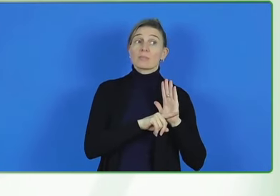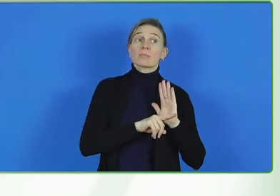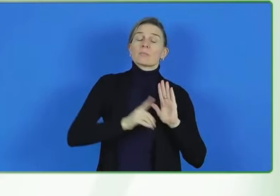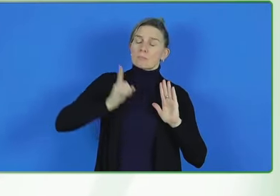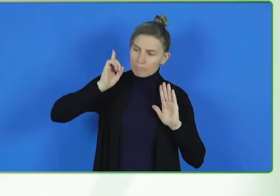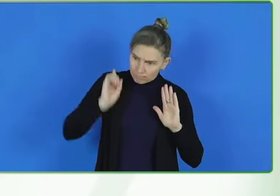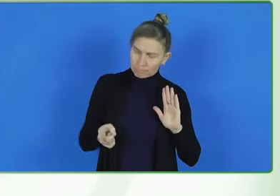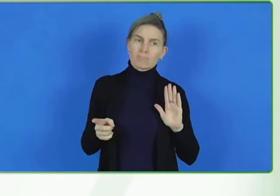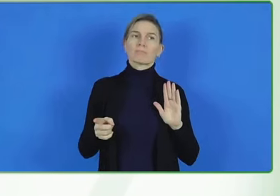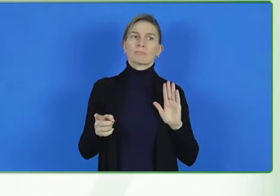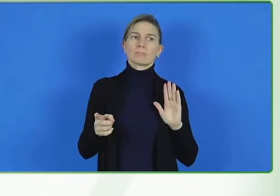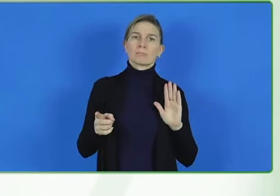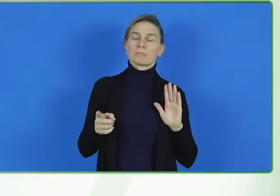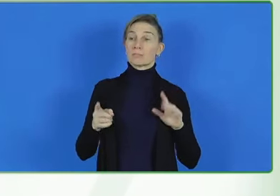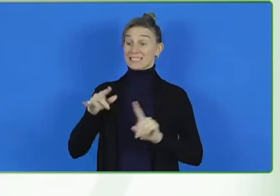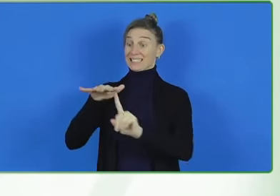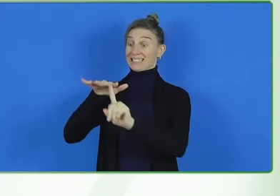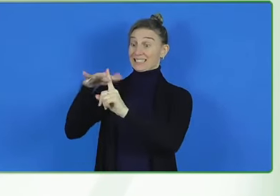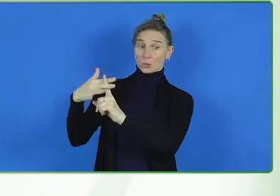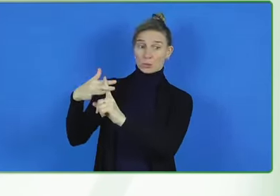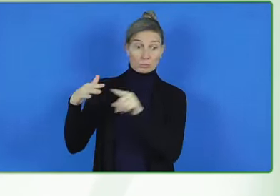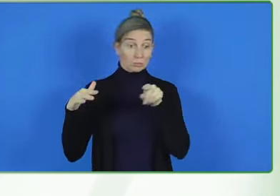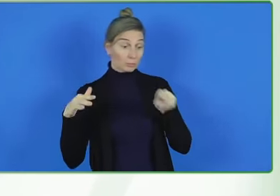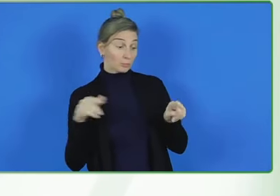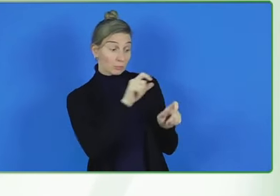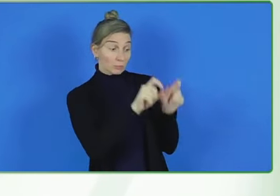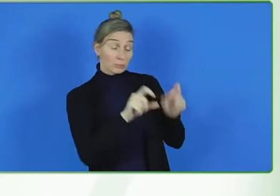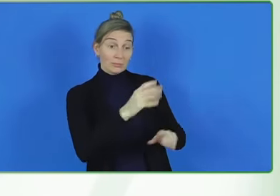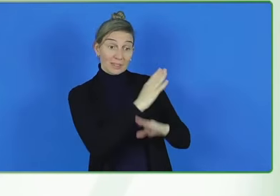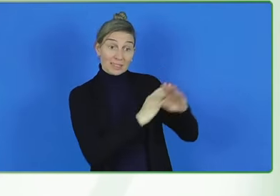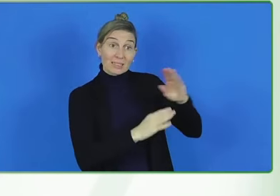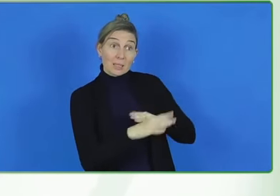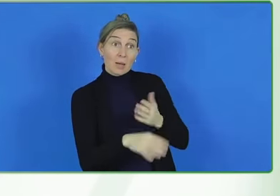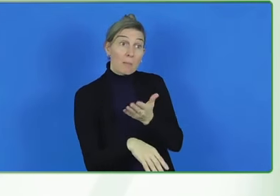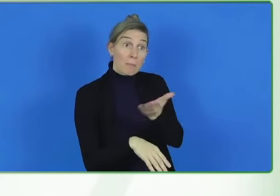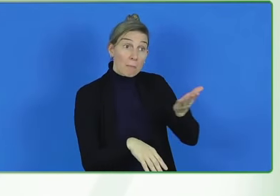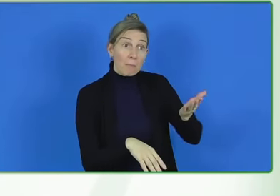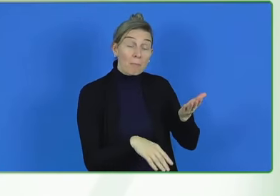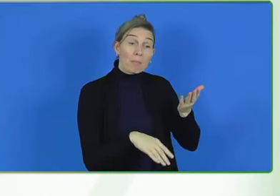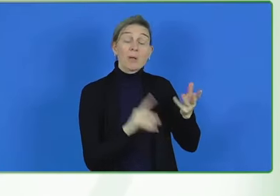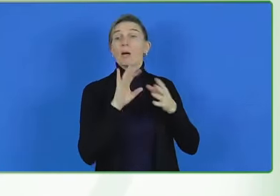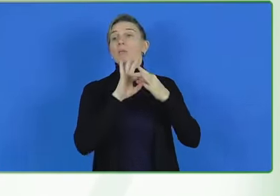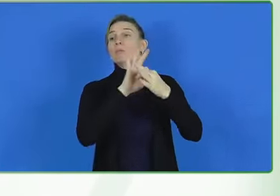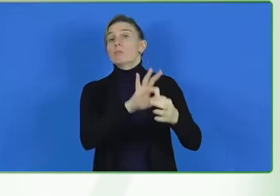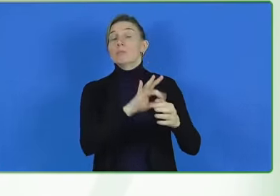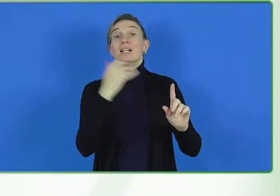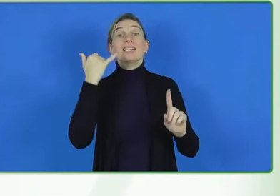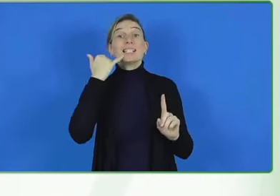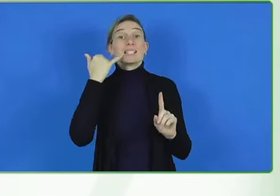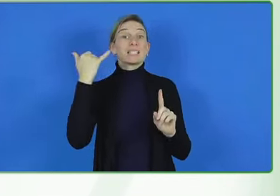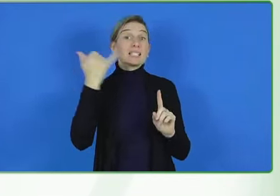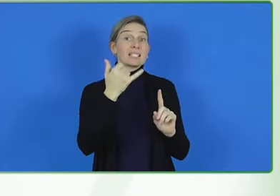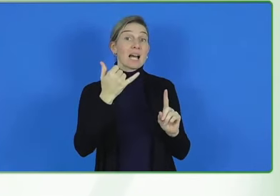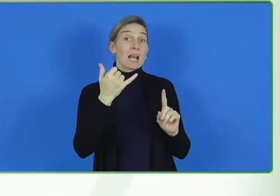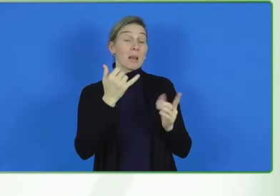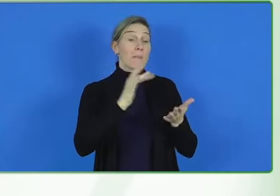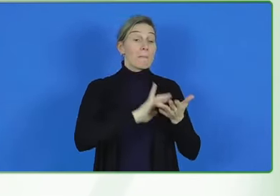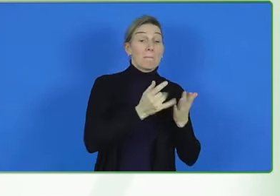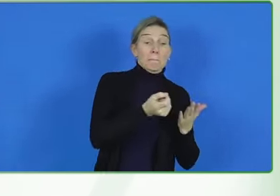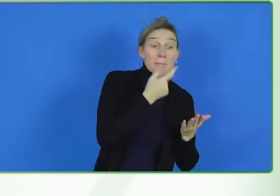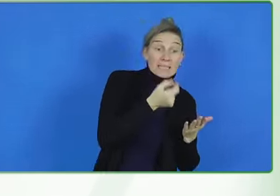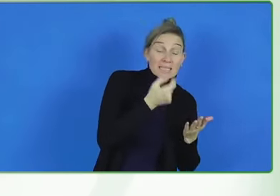in the situations of telemedicine as well as telehealth. And